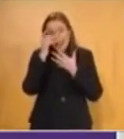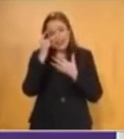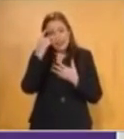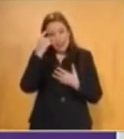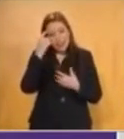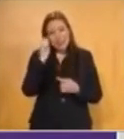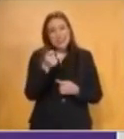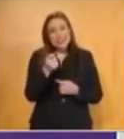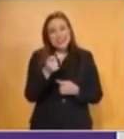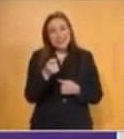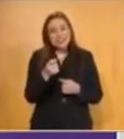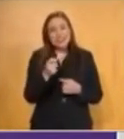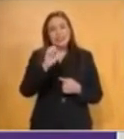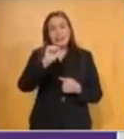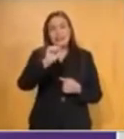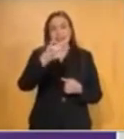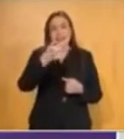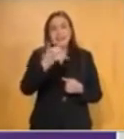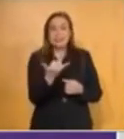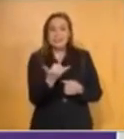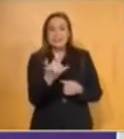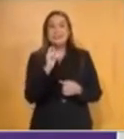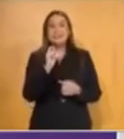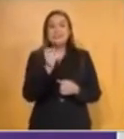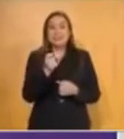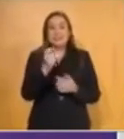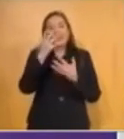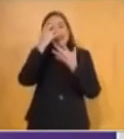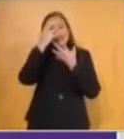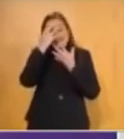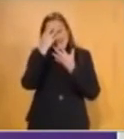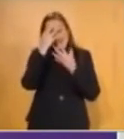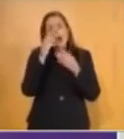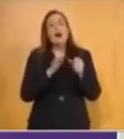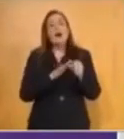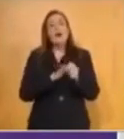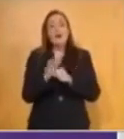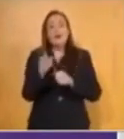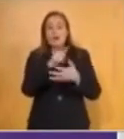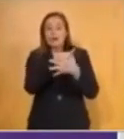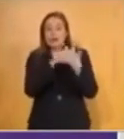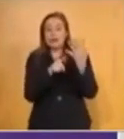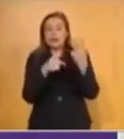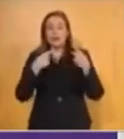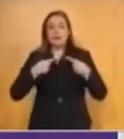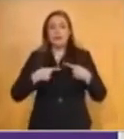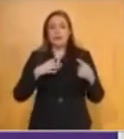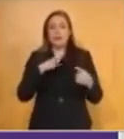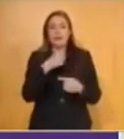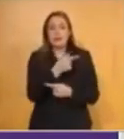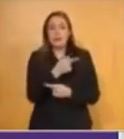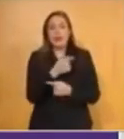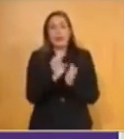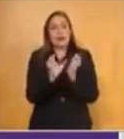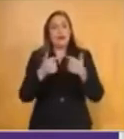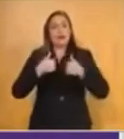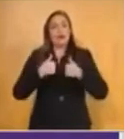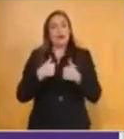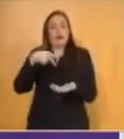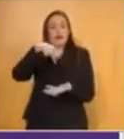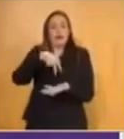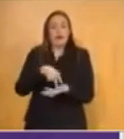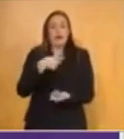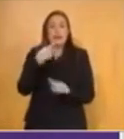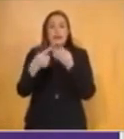is for a person that is ashamed to do something in particular, like talking in public, like an example. Shy es